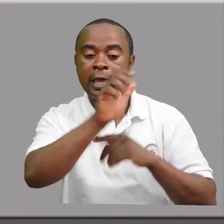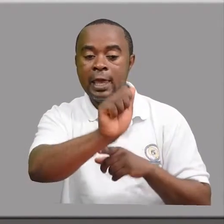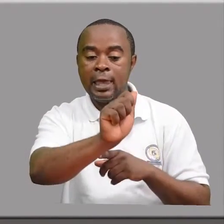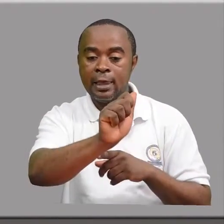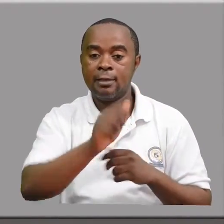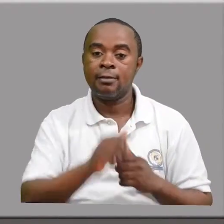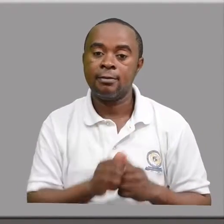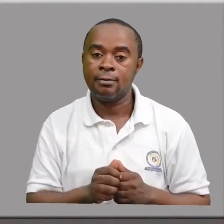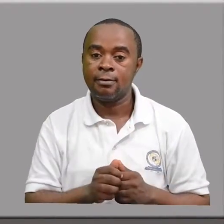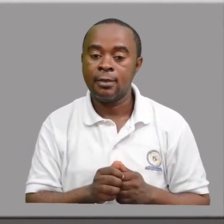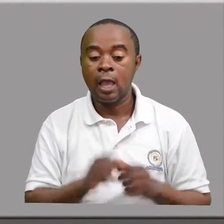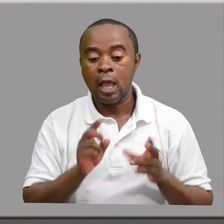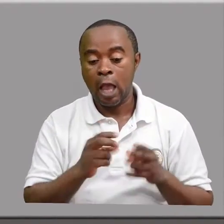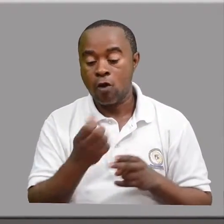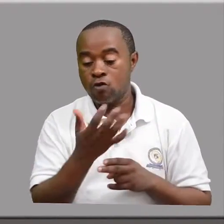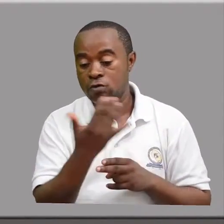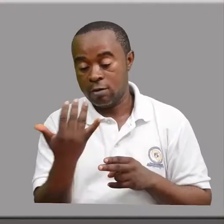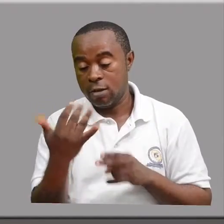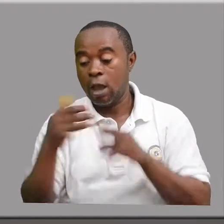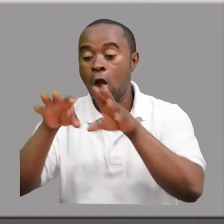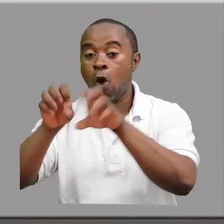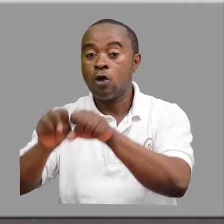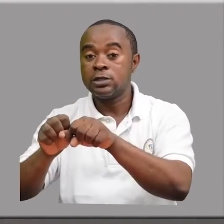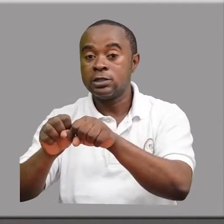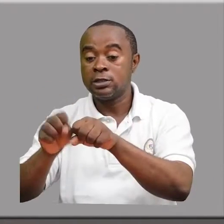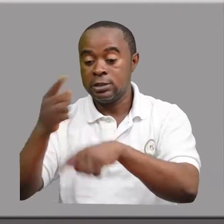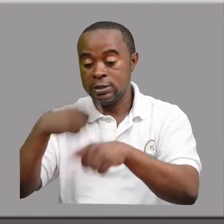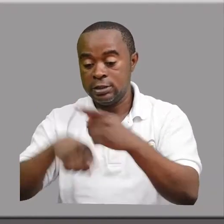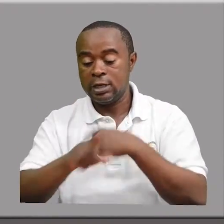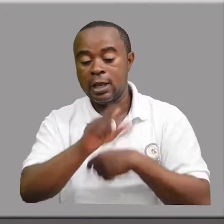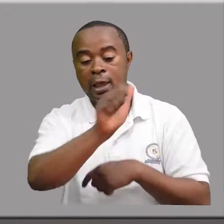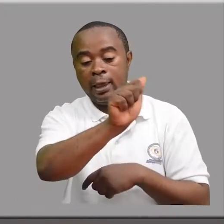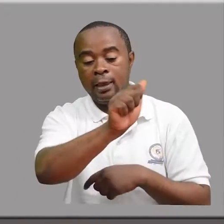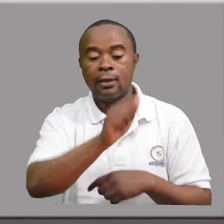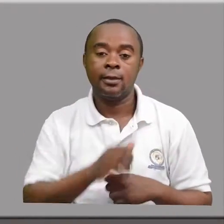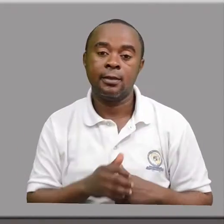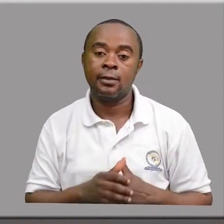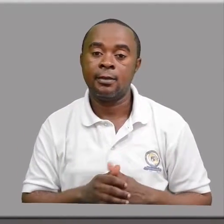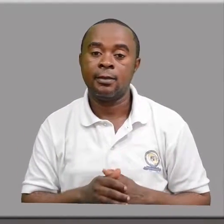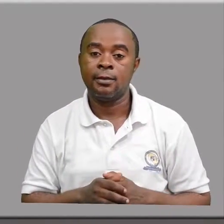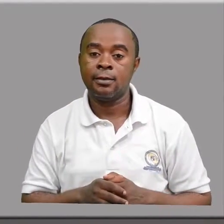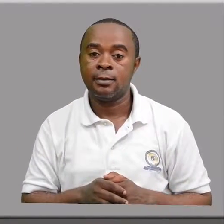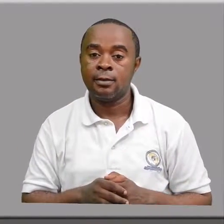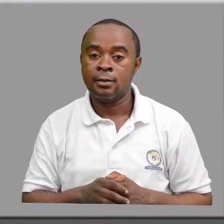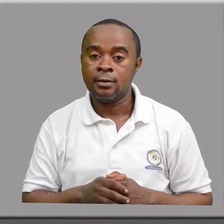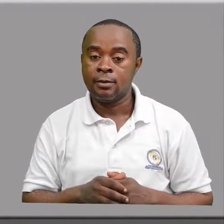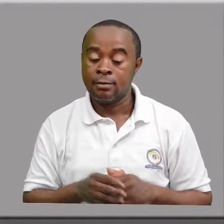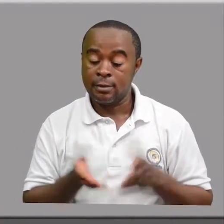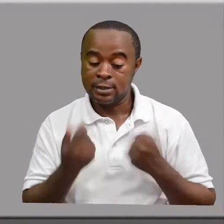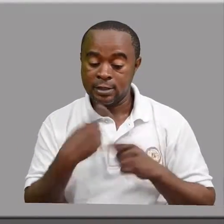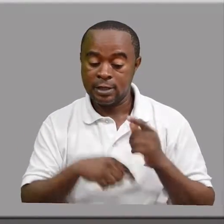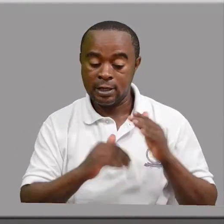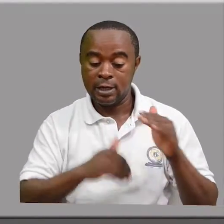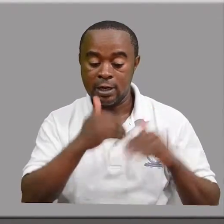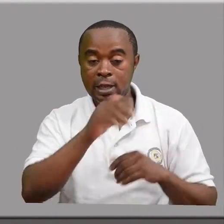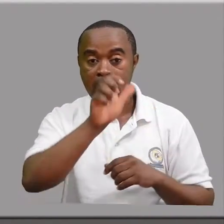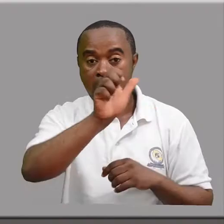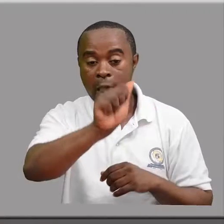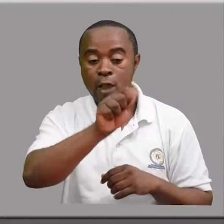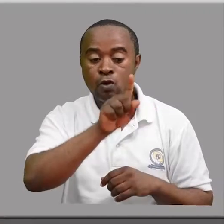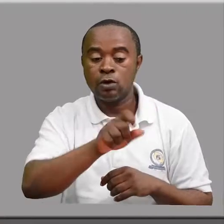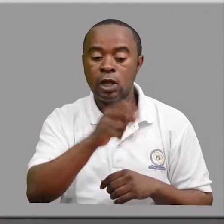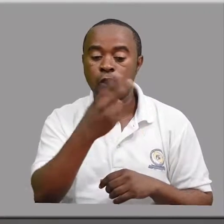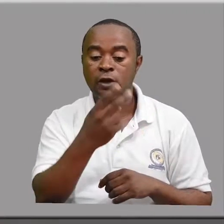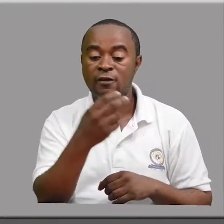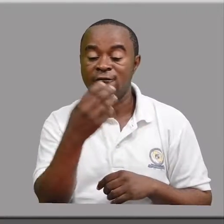In class A, the number of network of the host in class A. So in class A we have